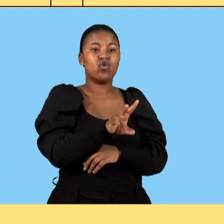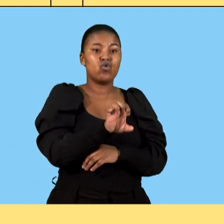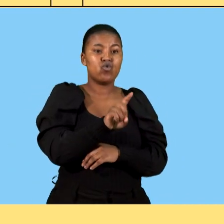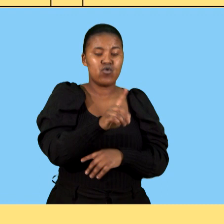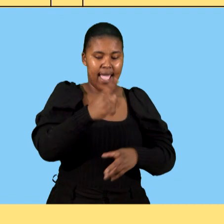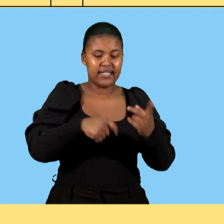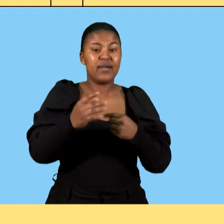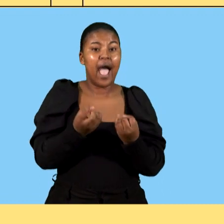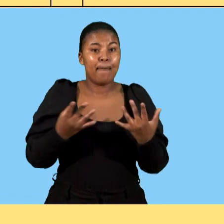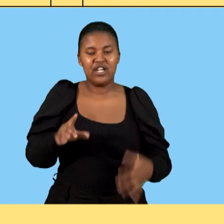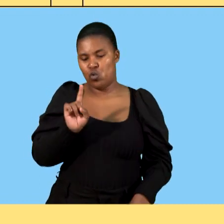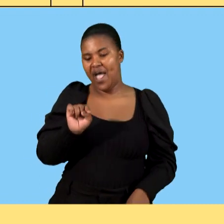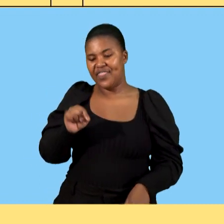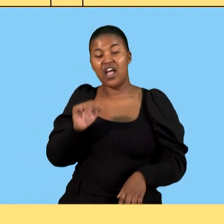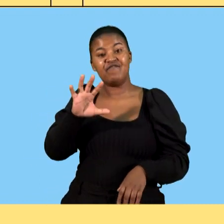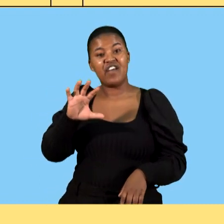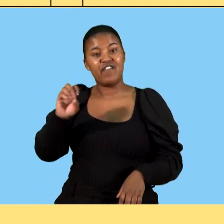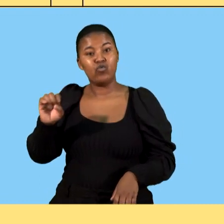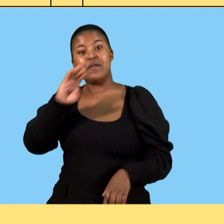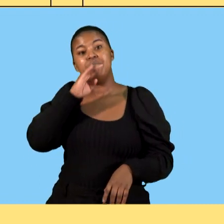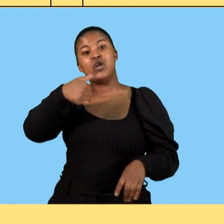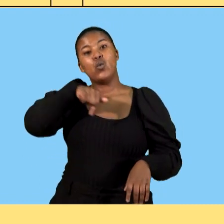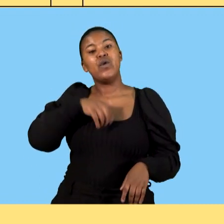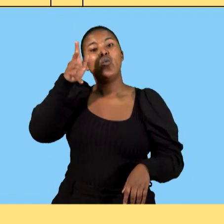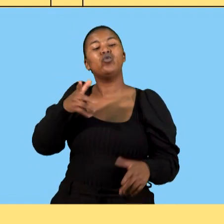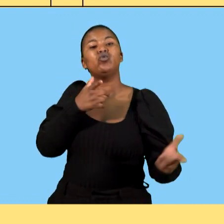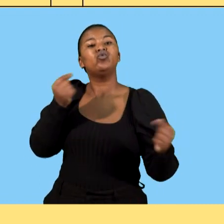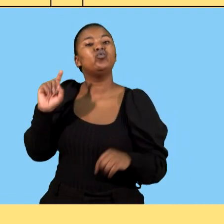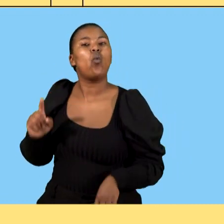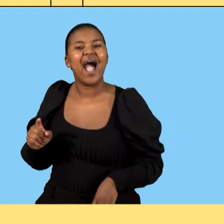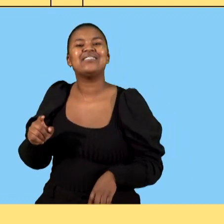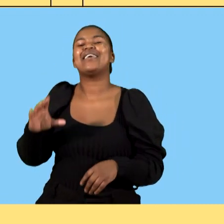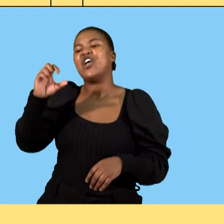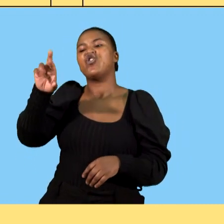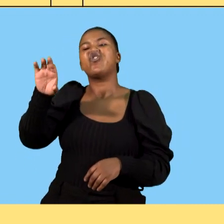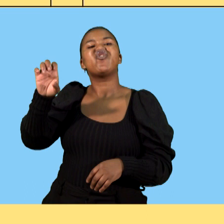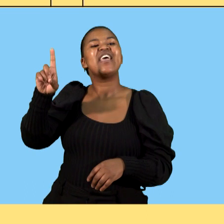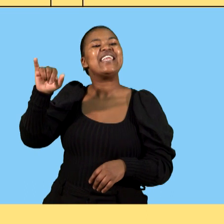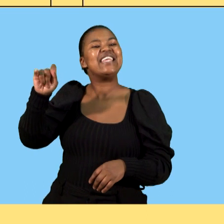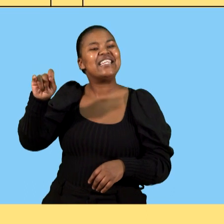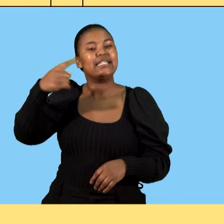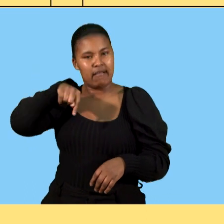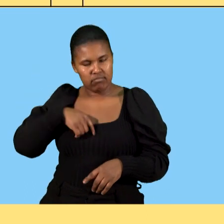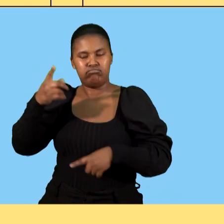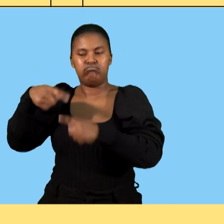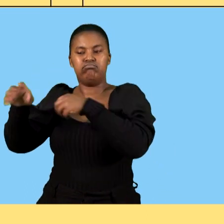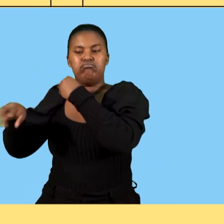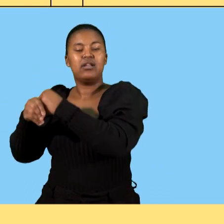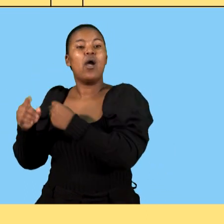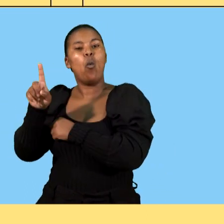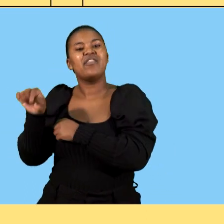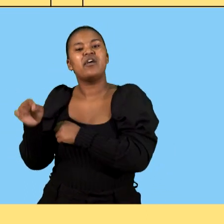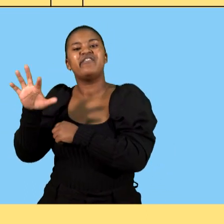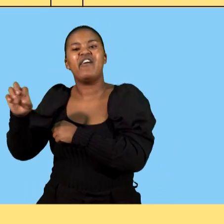1,500. And then we will credit our accrued expense with 1,500. There it is,